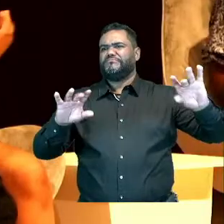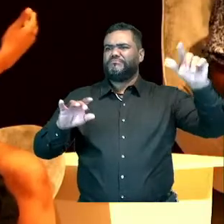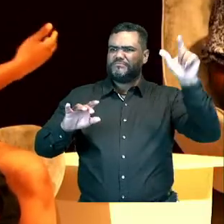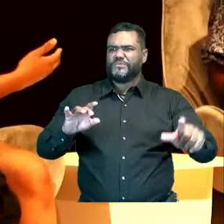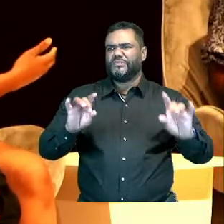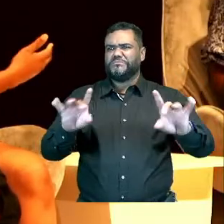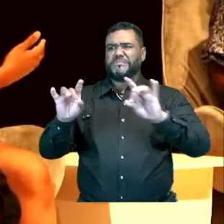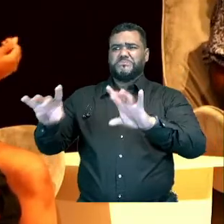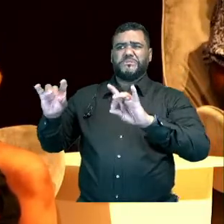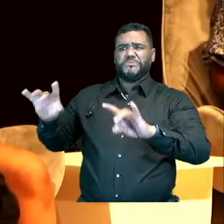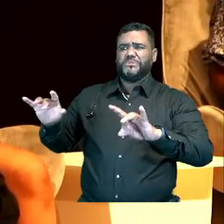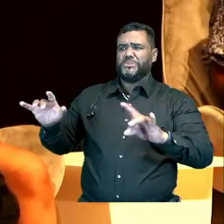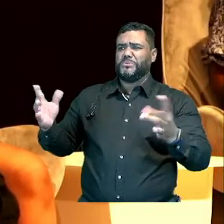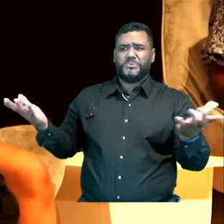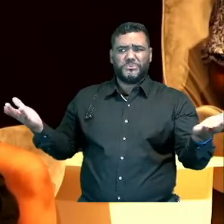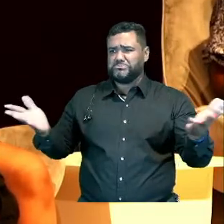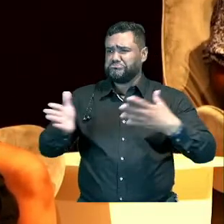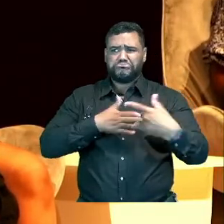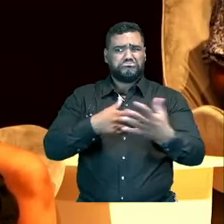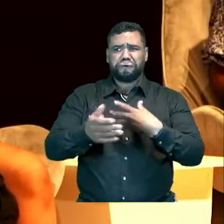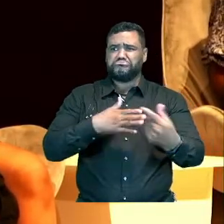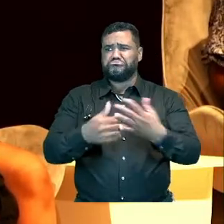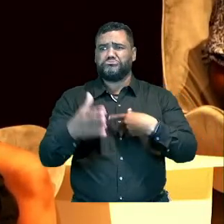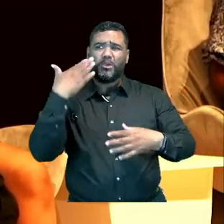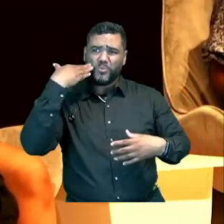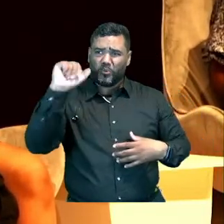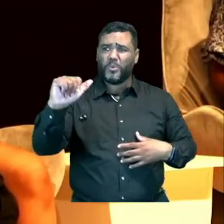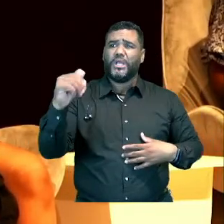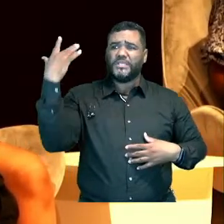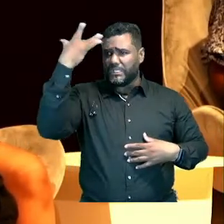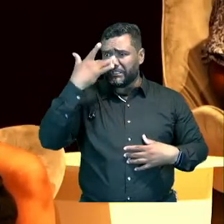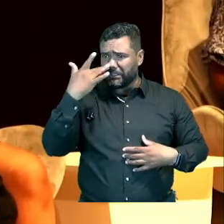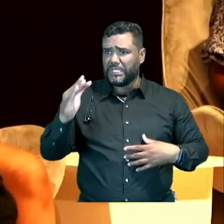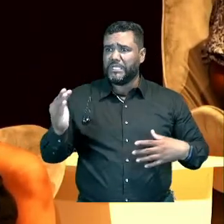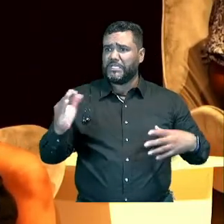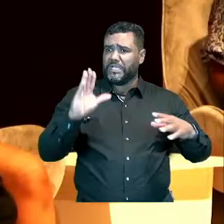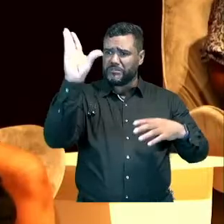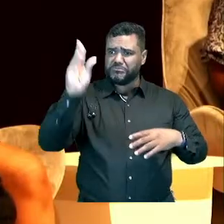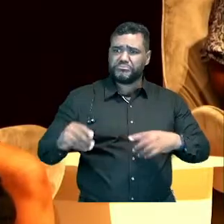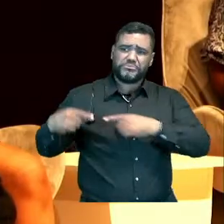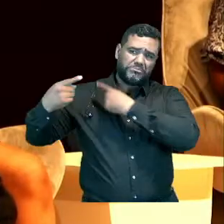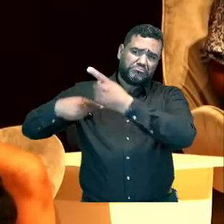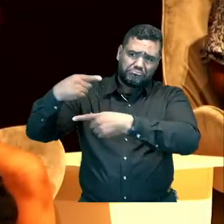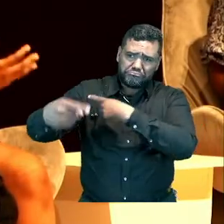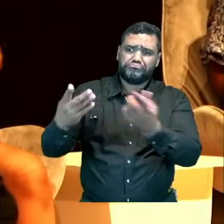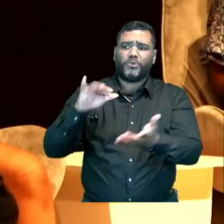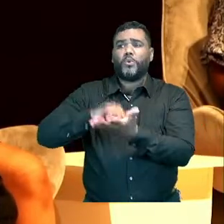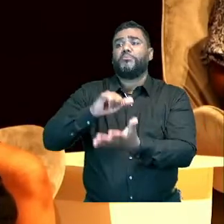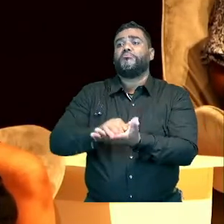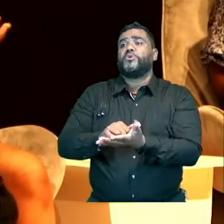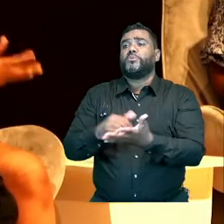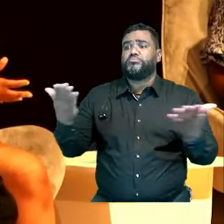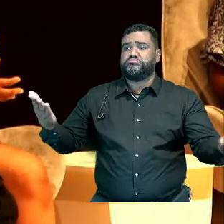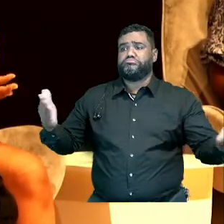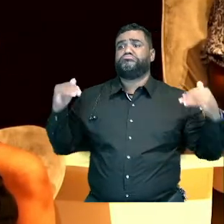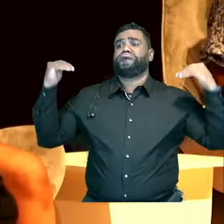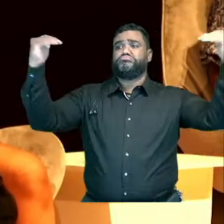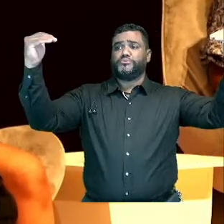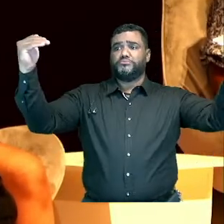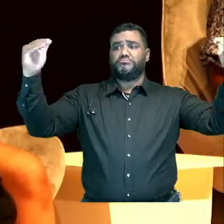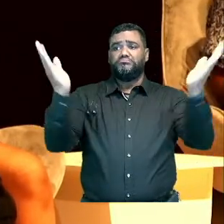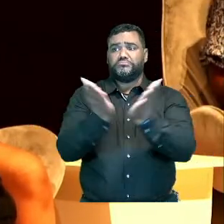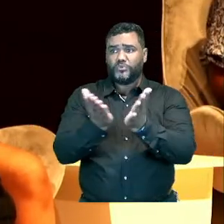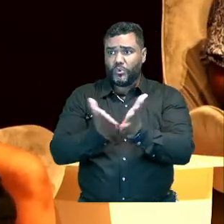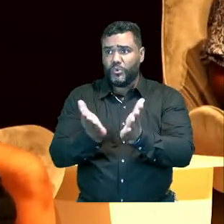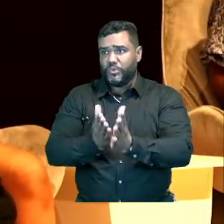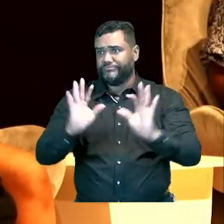ways in which, despite everything up against us, we are moving forward, we are excelling. And